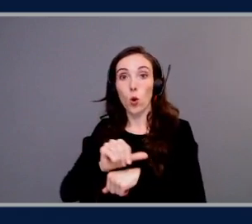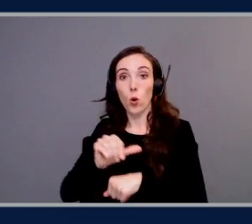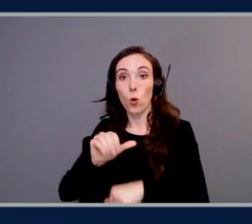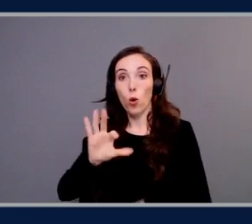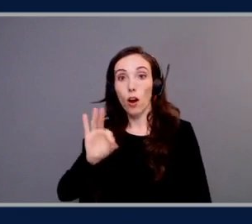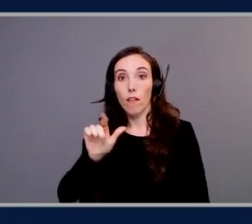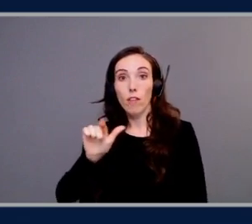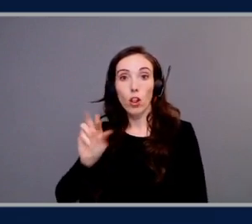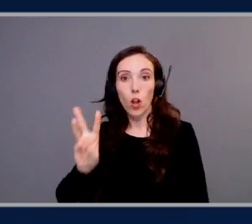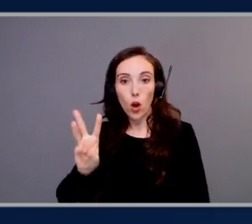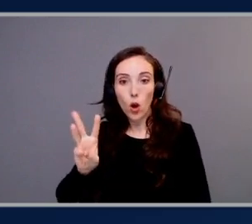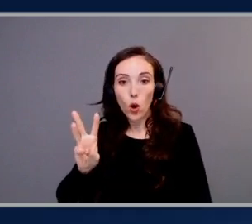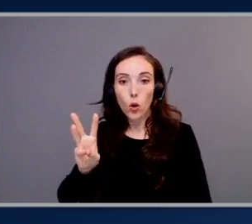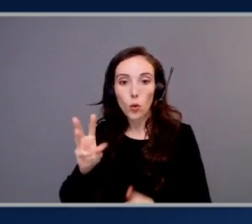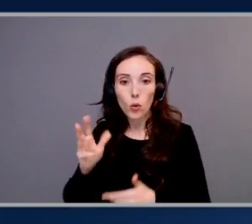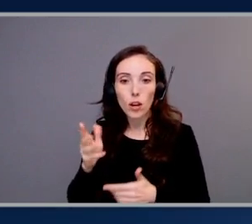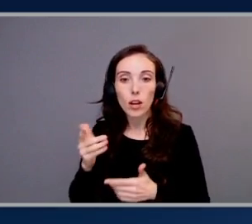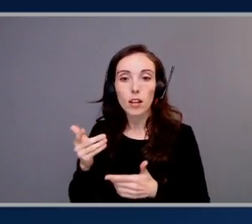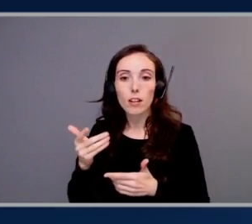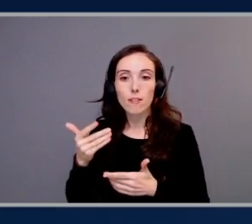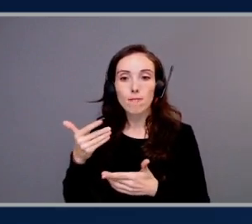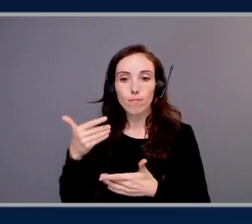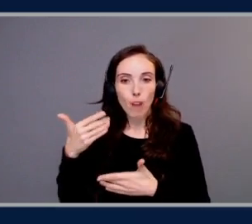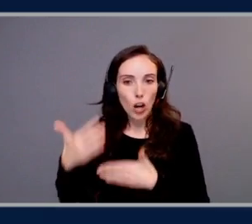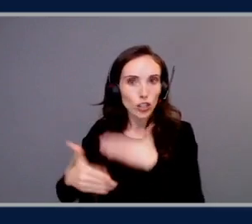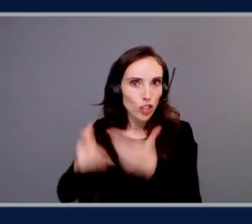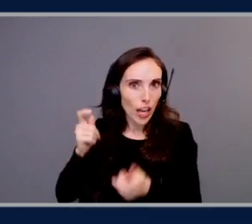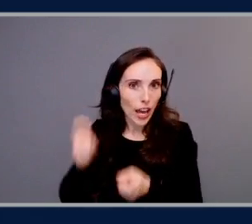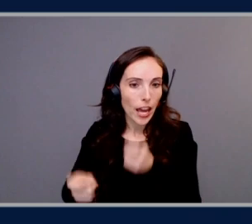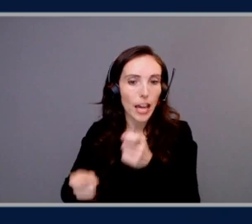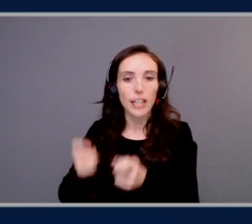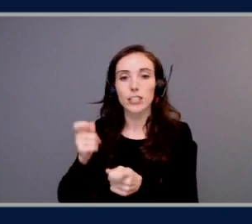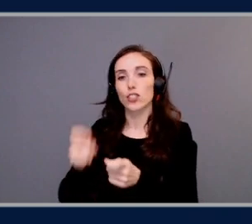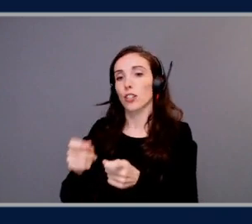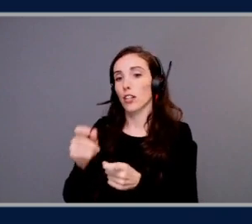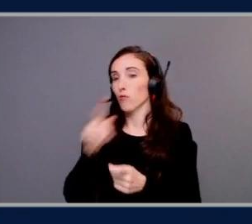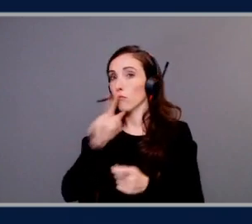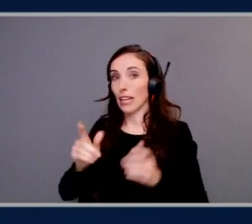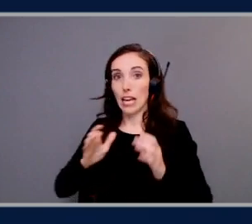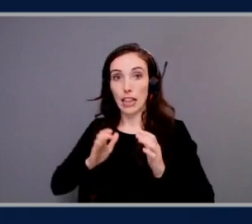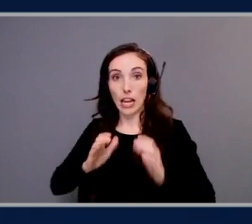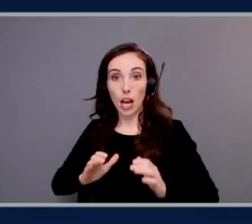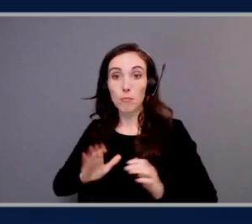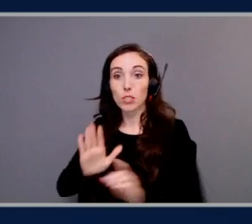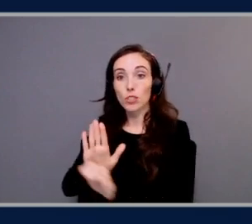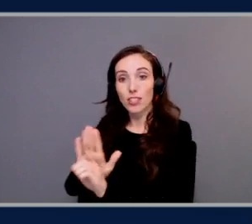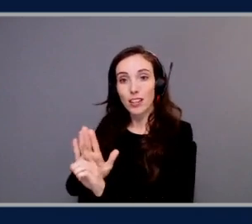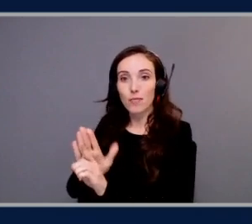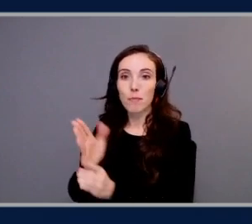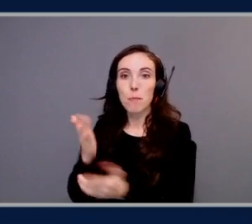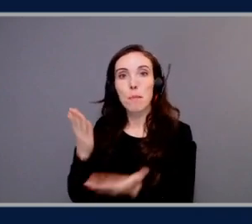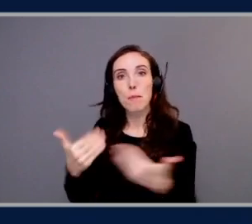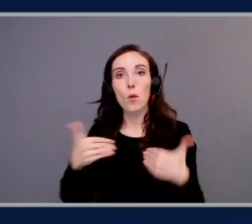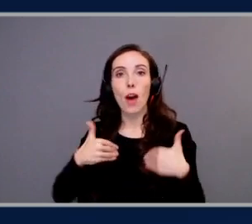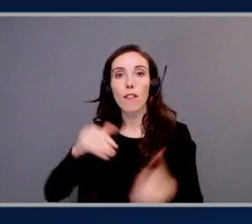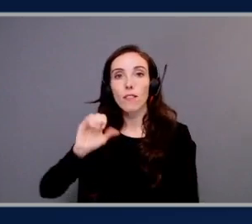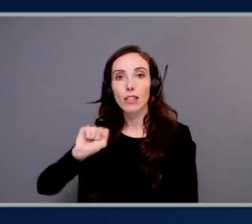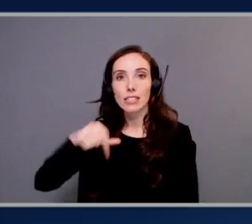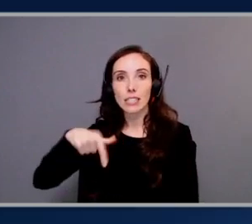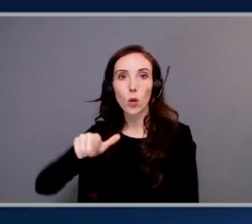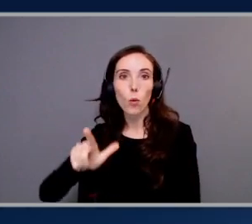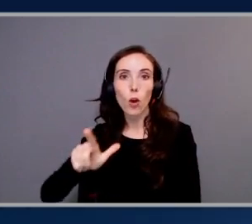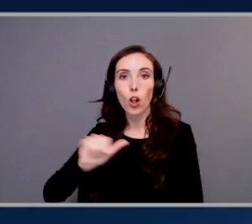to the data and AI workloads are kind of, when you have say SQL workloads, you have